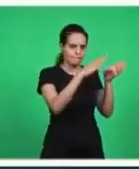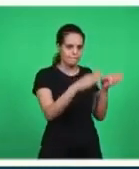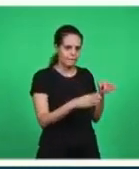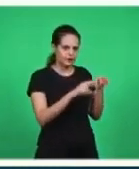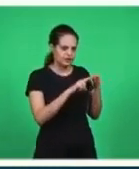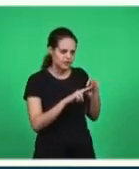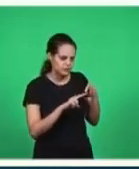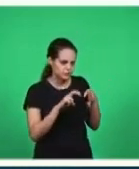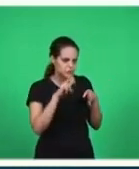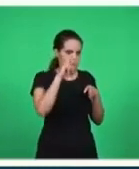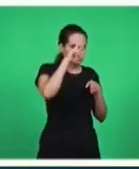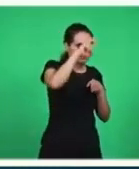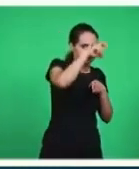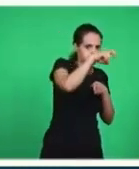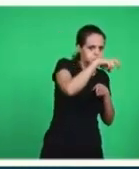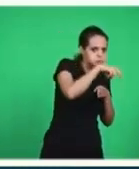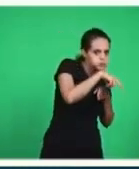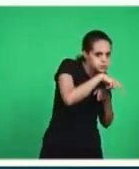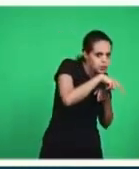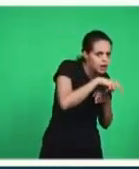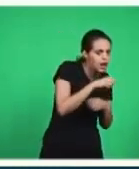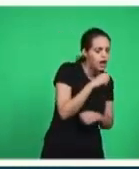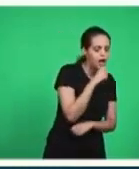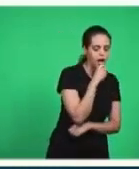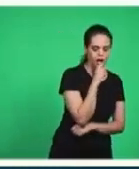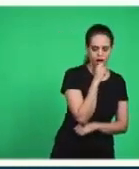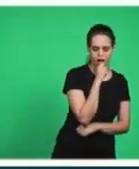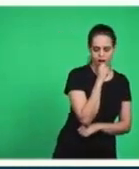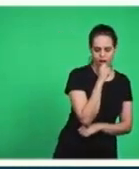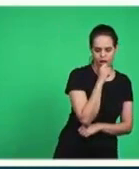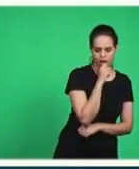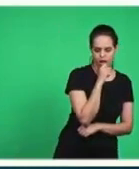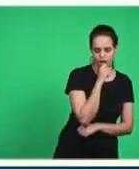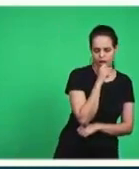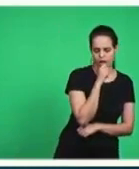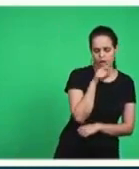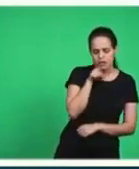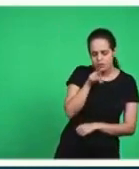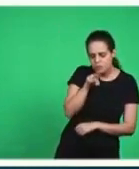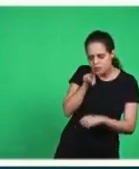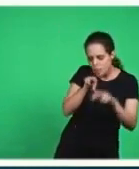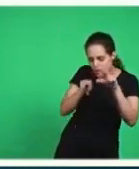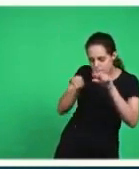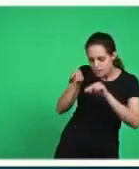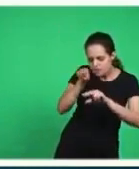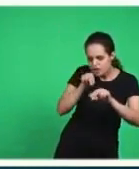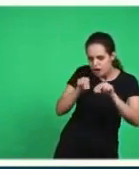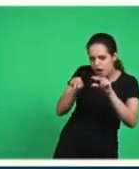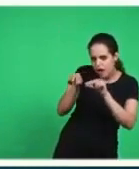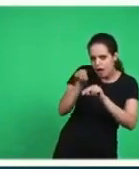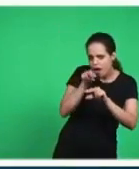who fill their master's houses with violence and deceit.